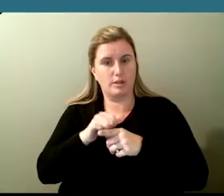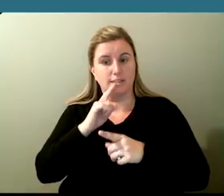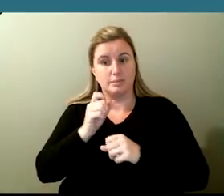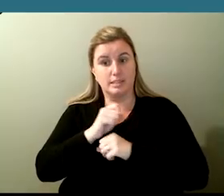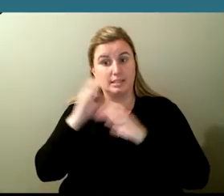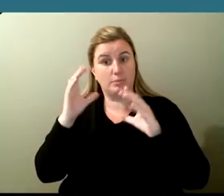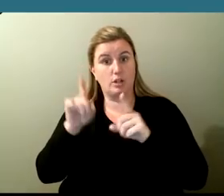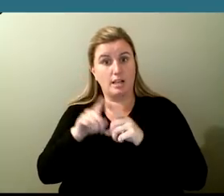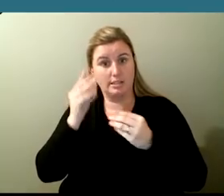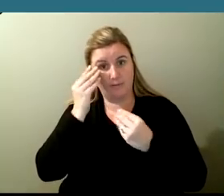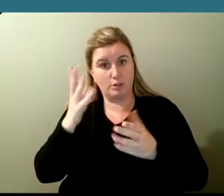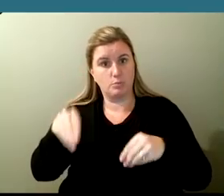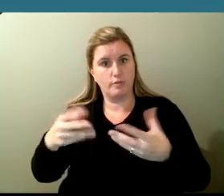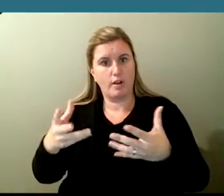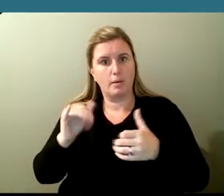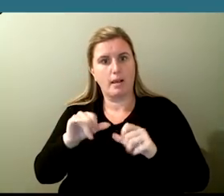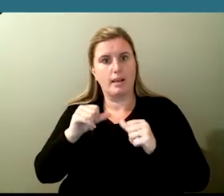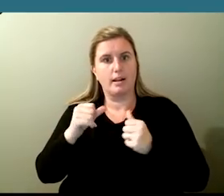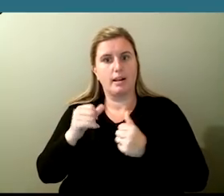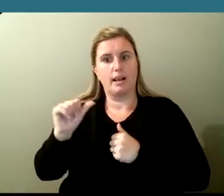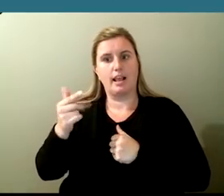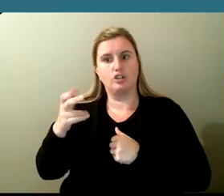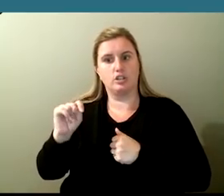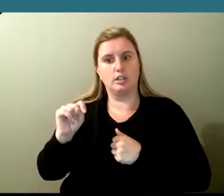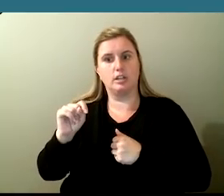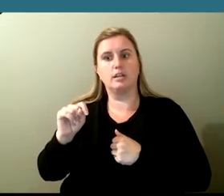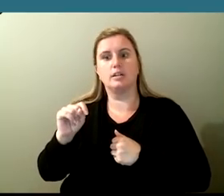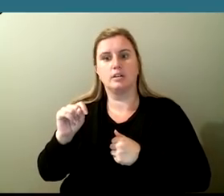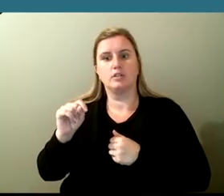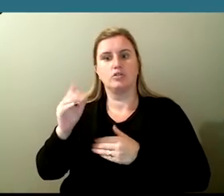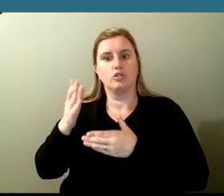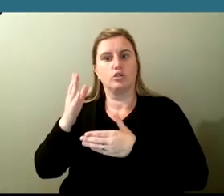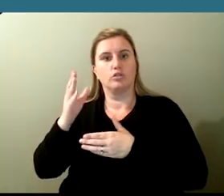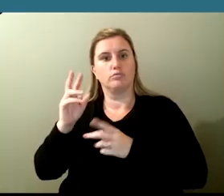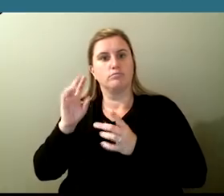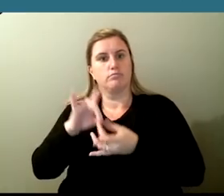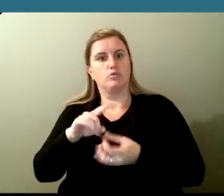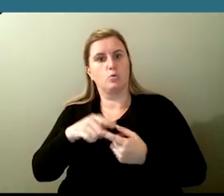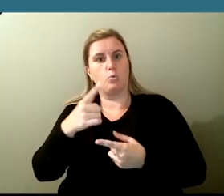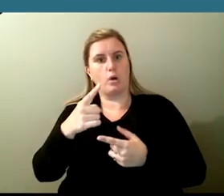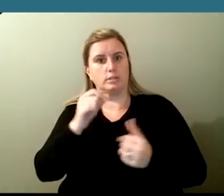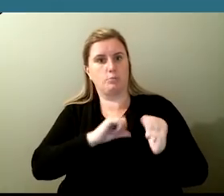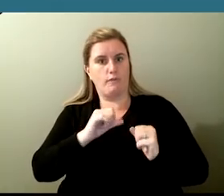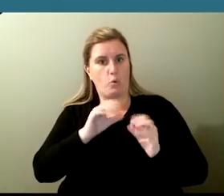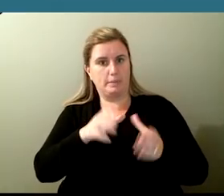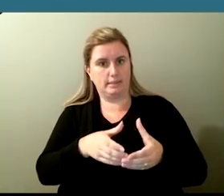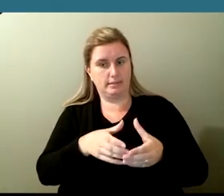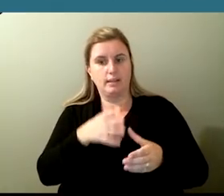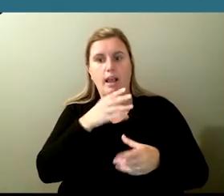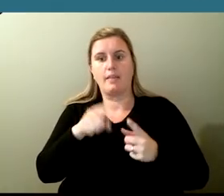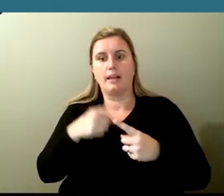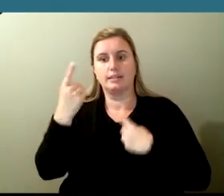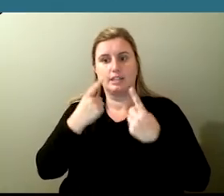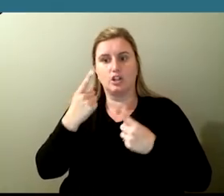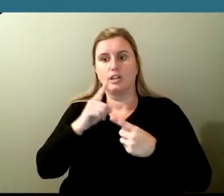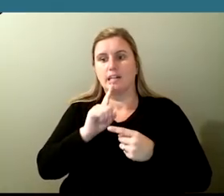conceptualized as information provided by an agent regarding aspects of one's performance. Thus, of course, considering that